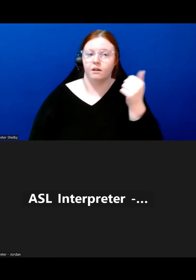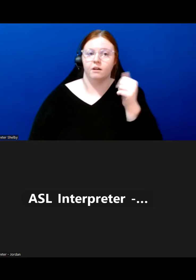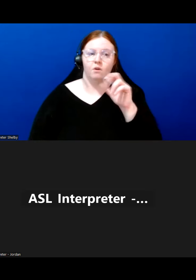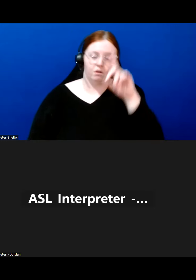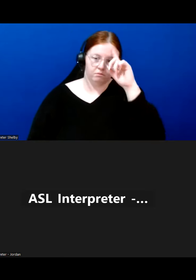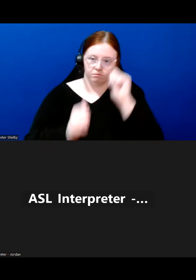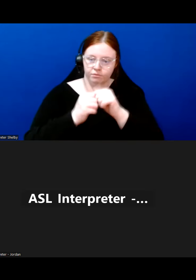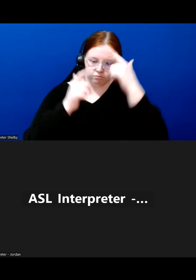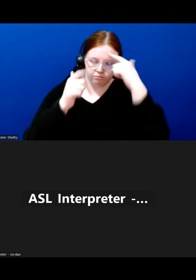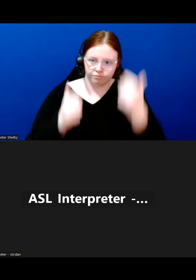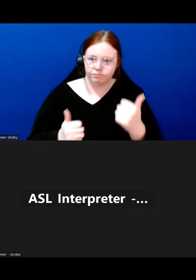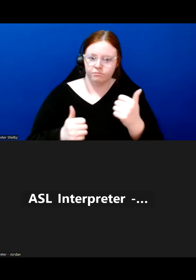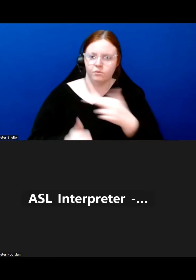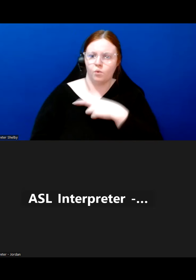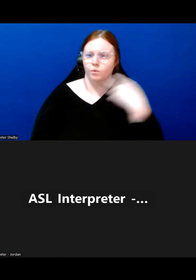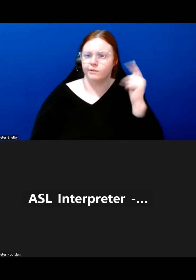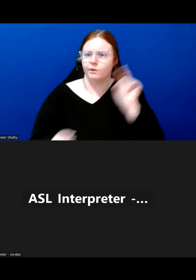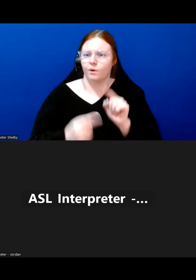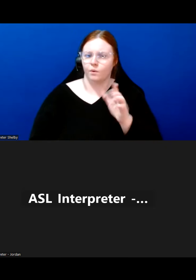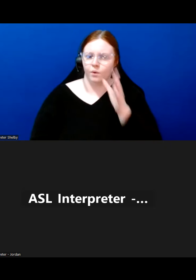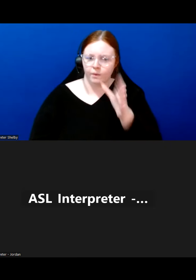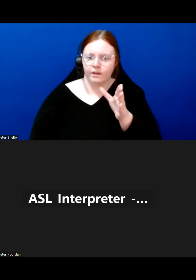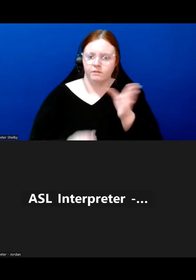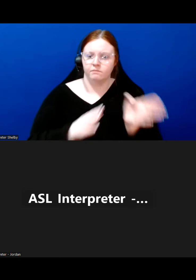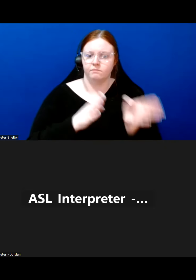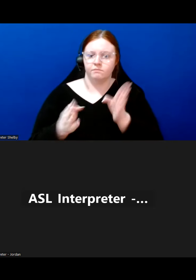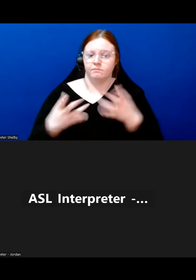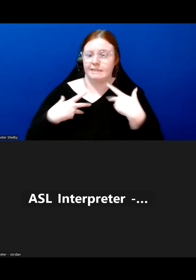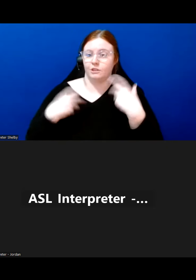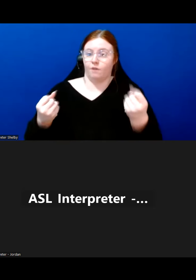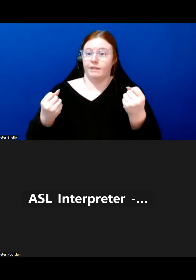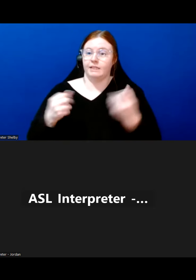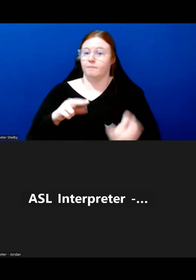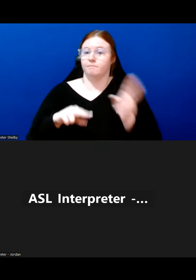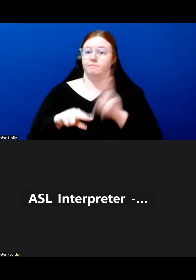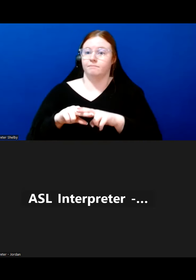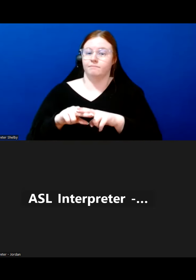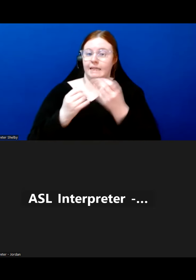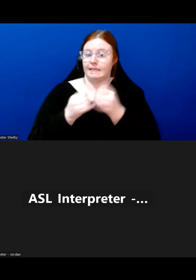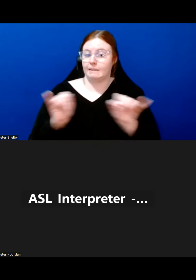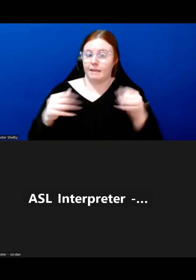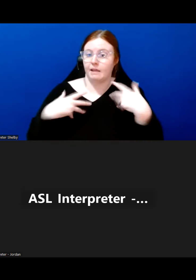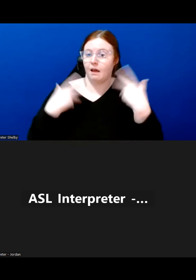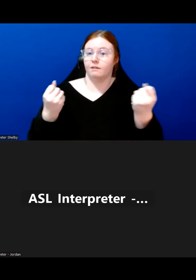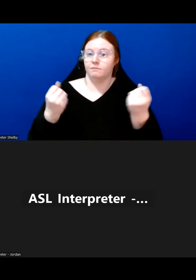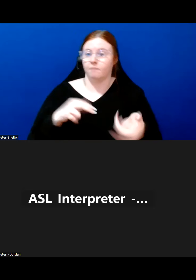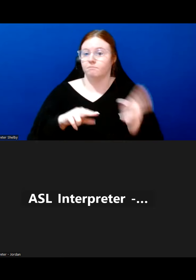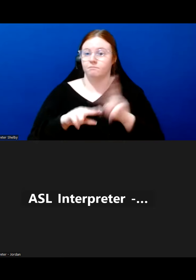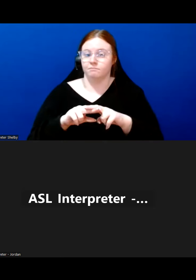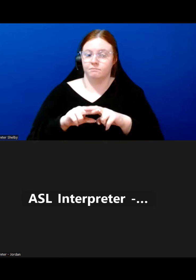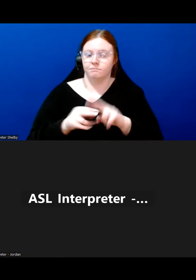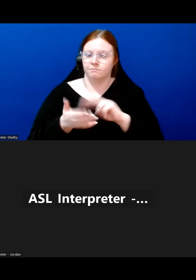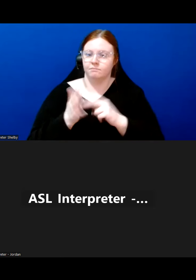your confidence and increases your independence, helps you to be more socially active and engaged through better